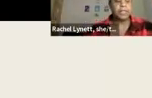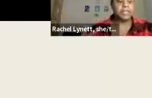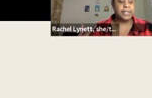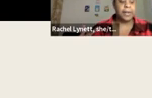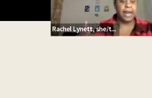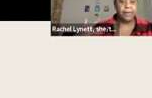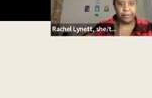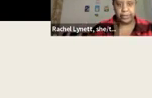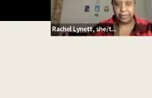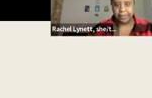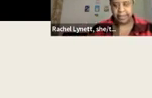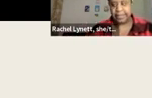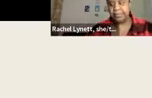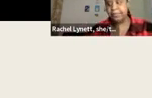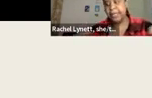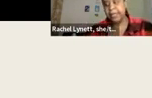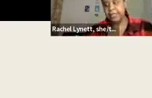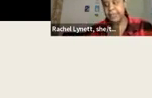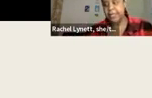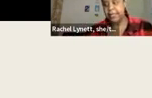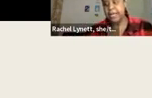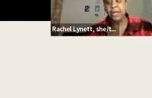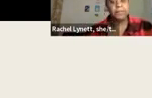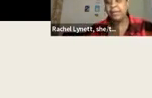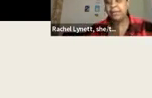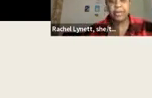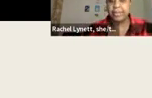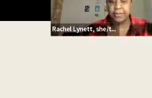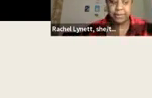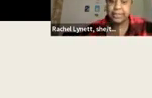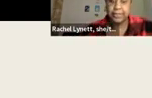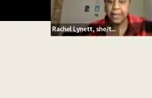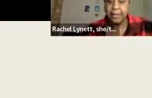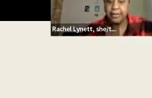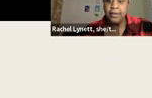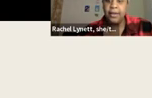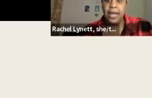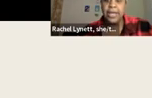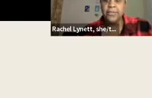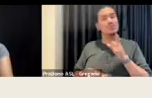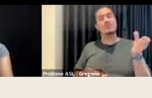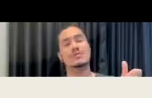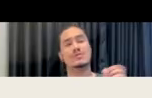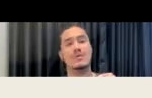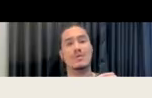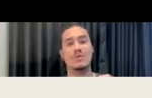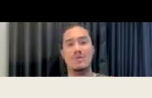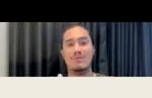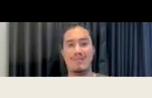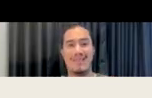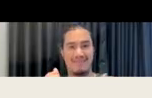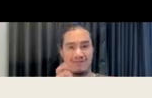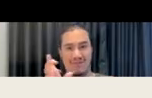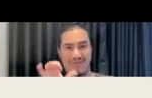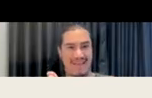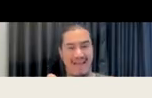storytelling. So this is the way that I write most of my plays. Before I get into it, I don't think everyone has to write plays this way. I don't not that think neat, that these are the